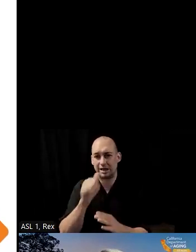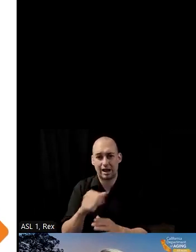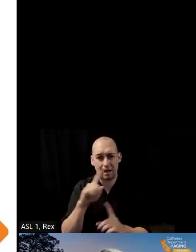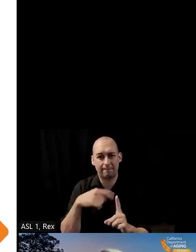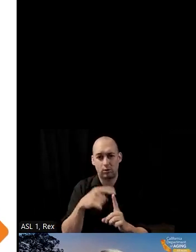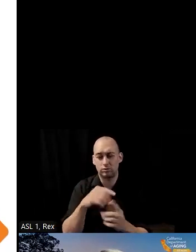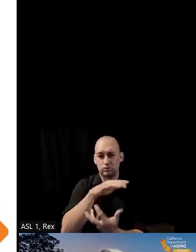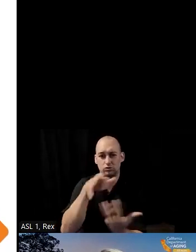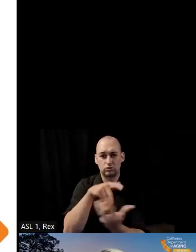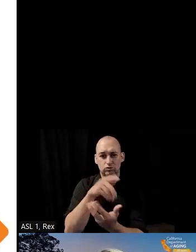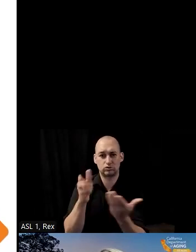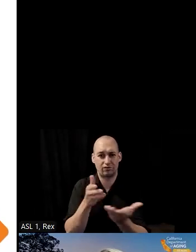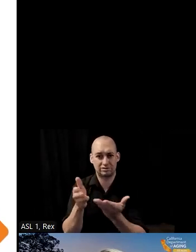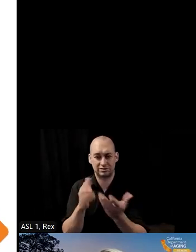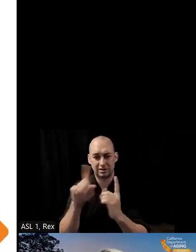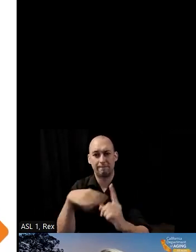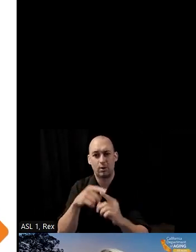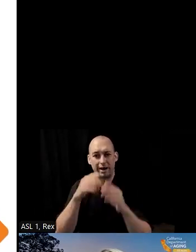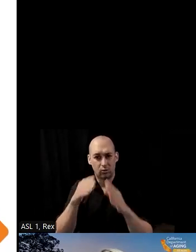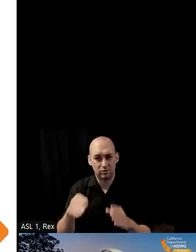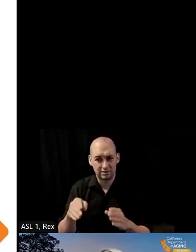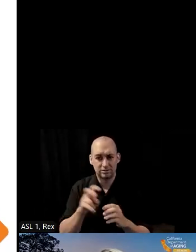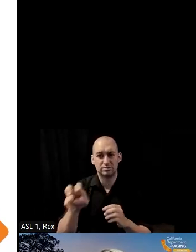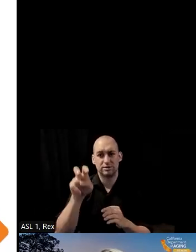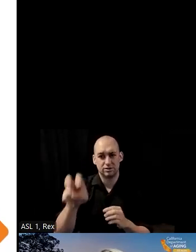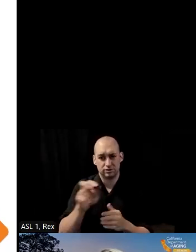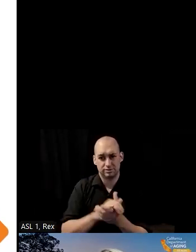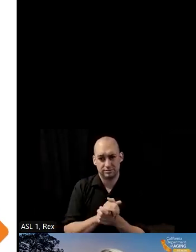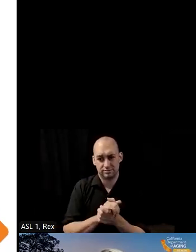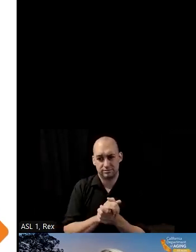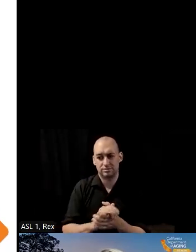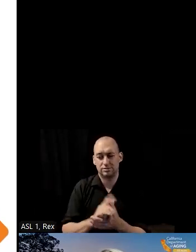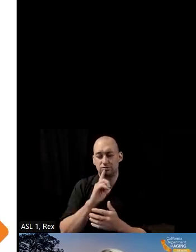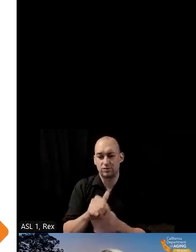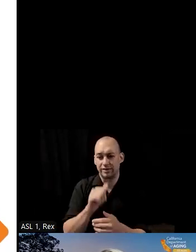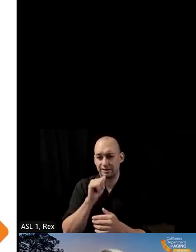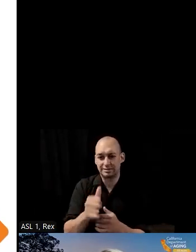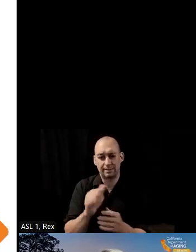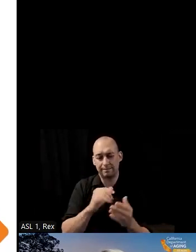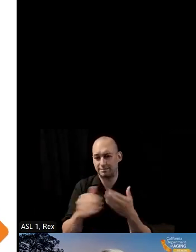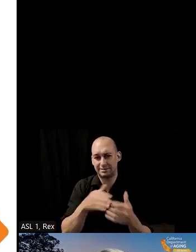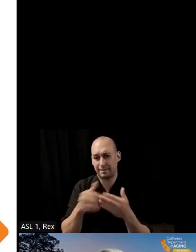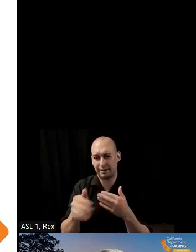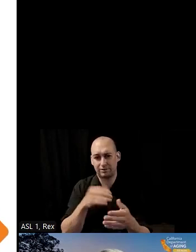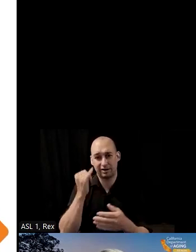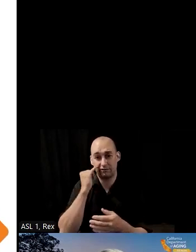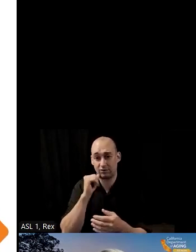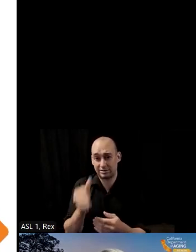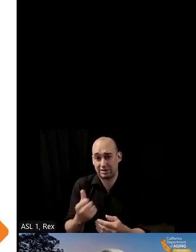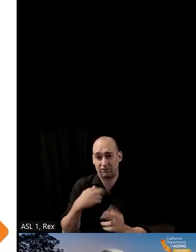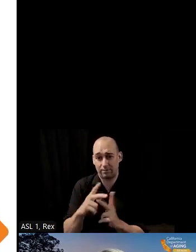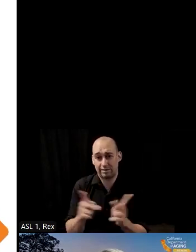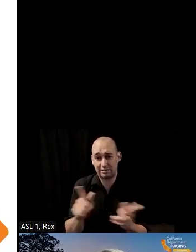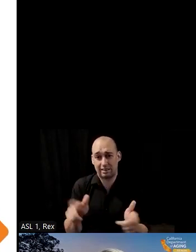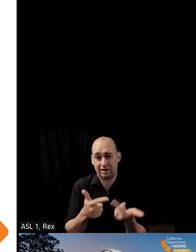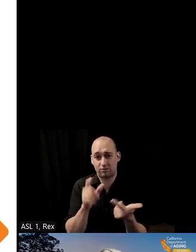social services, but it's also about housing and transportation. It really doesn't mean anything if you don't have a place to live or a way to get to where